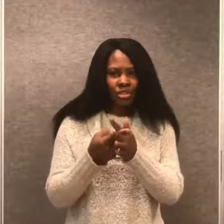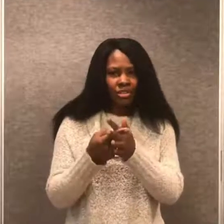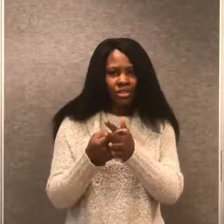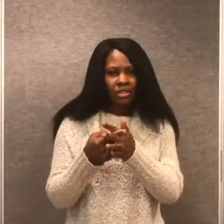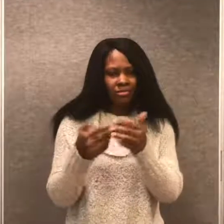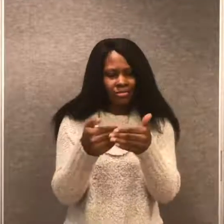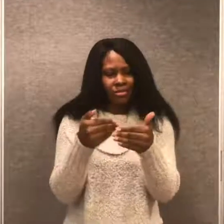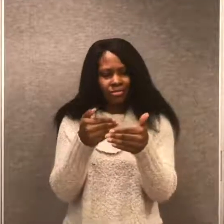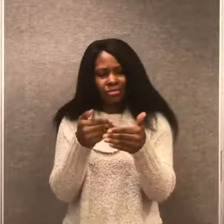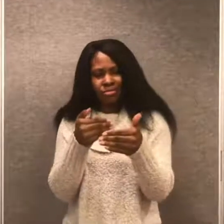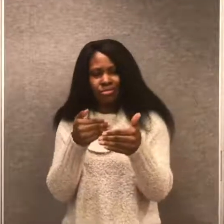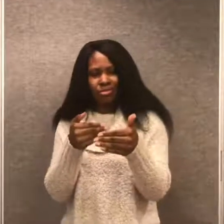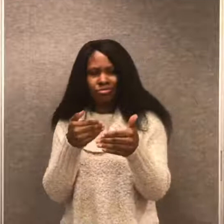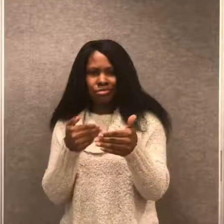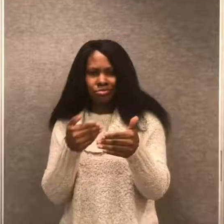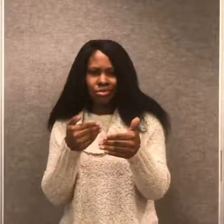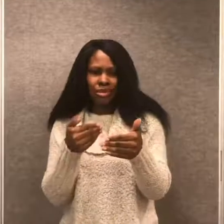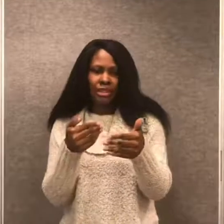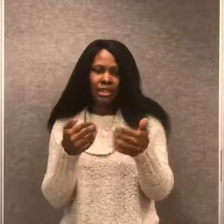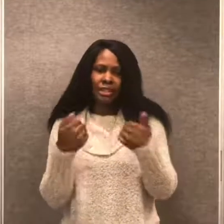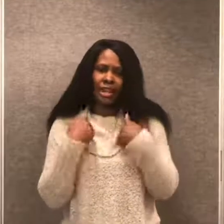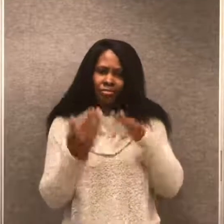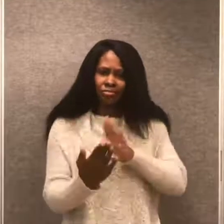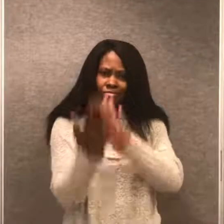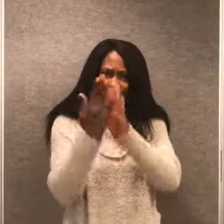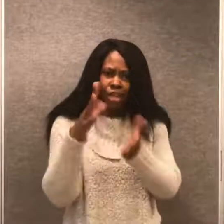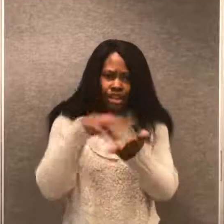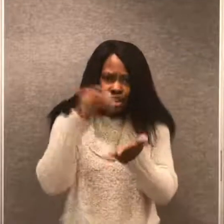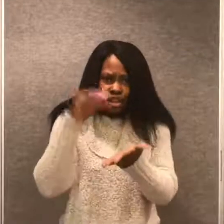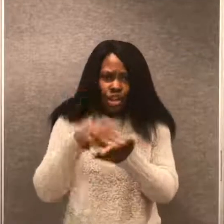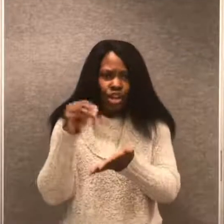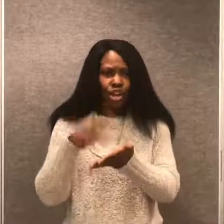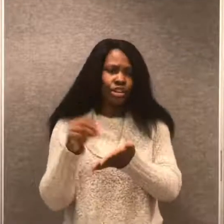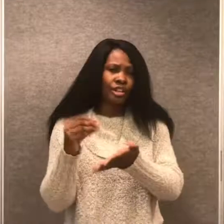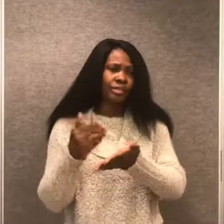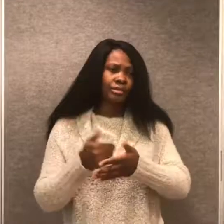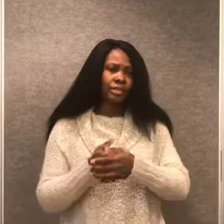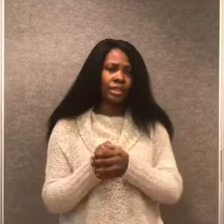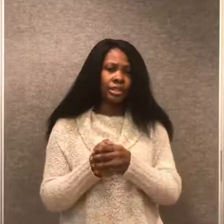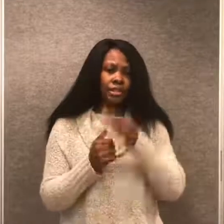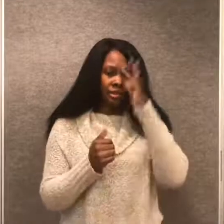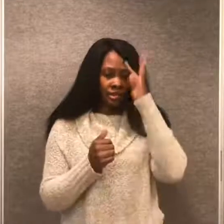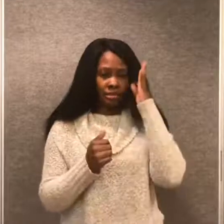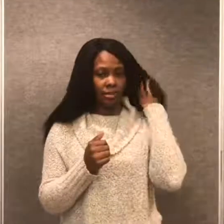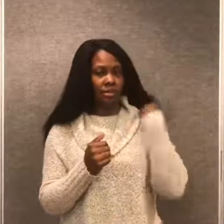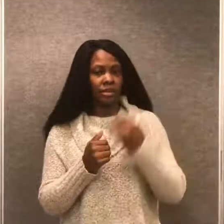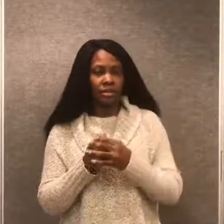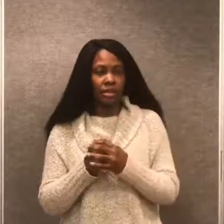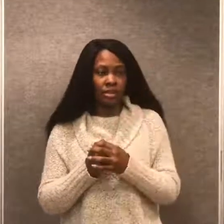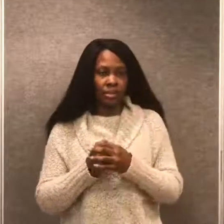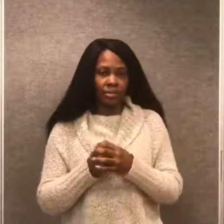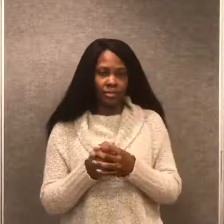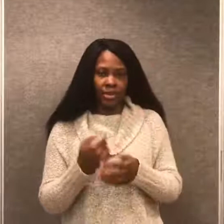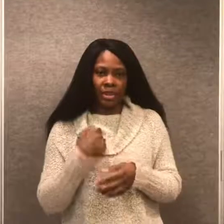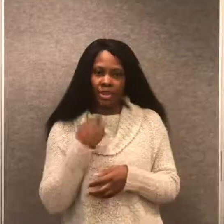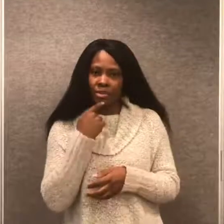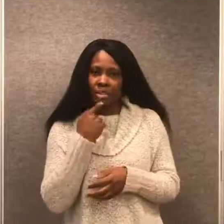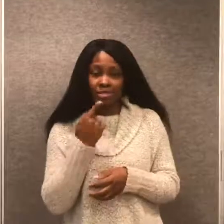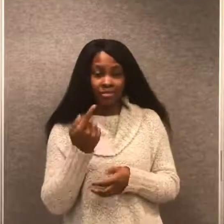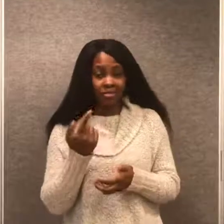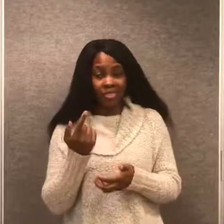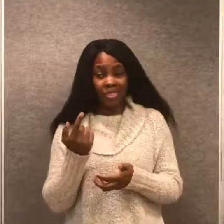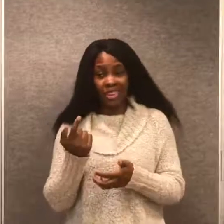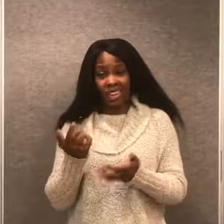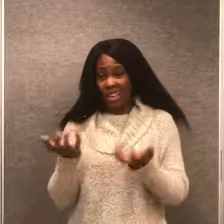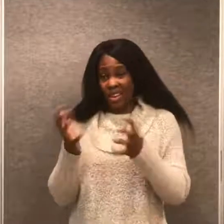either January, and I've seen as of even yesterday, some districts have pushed theirs to early February. So I always say you don't want to be first, but you don't